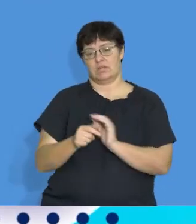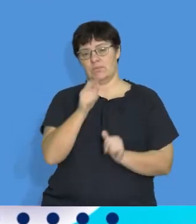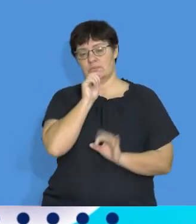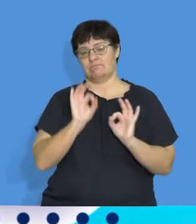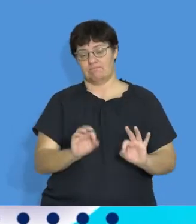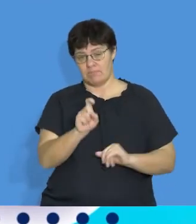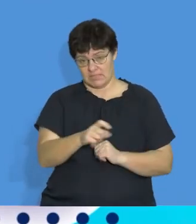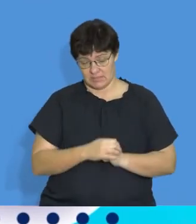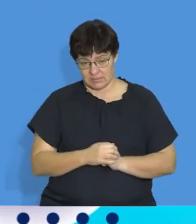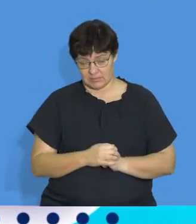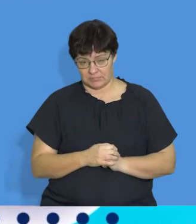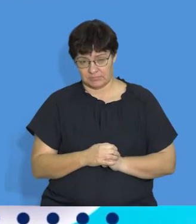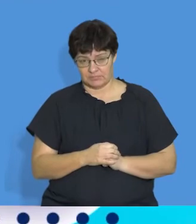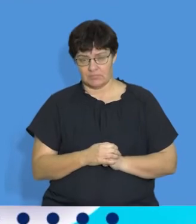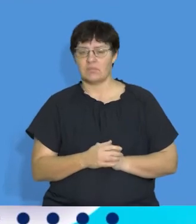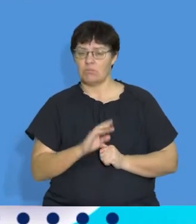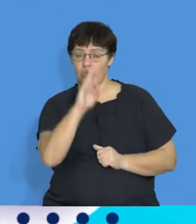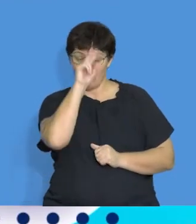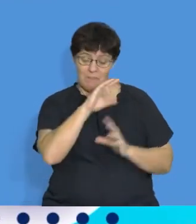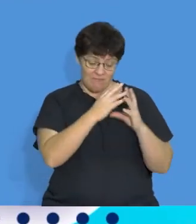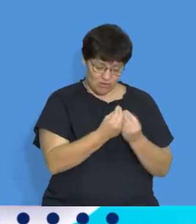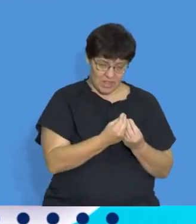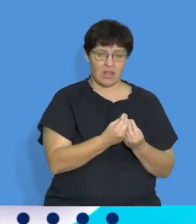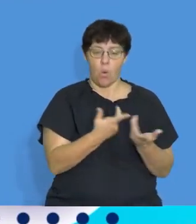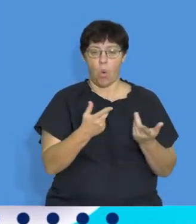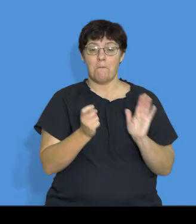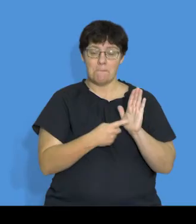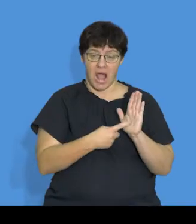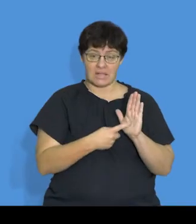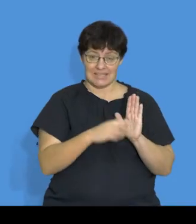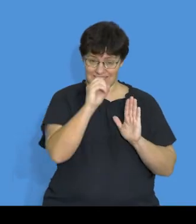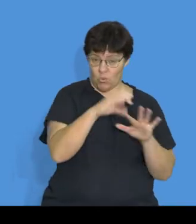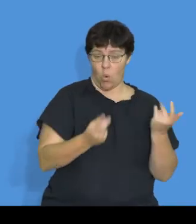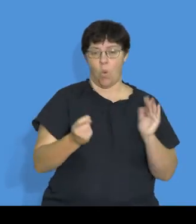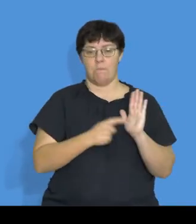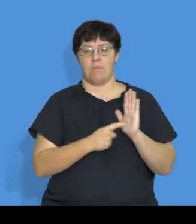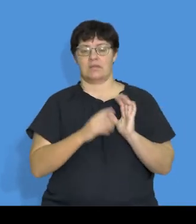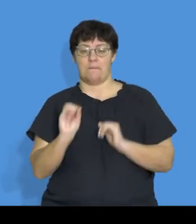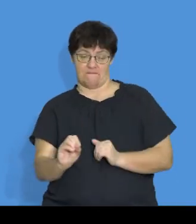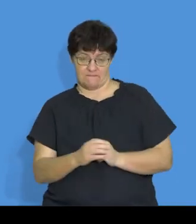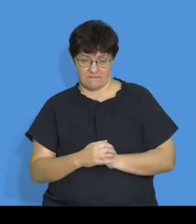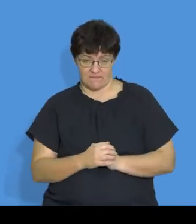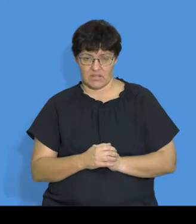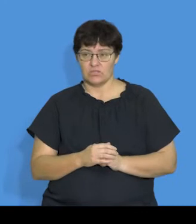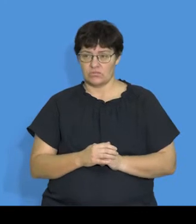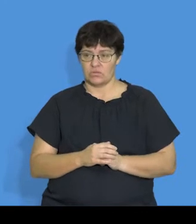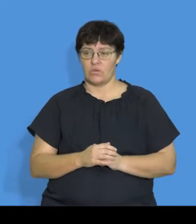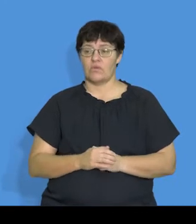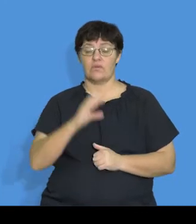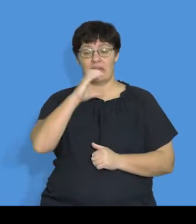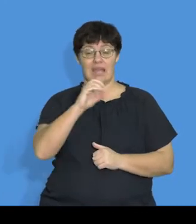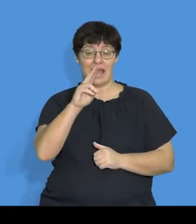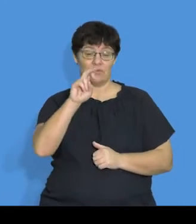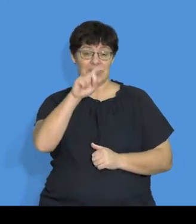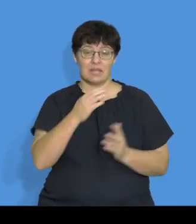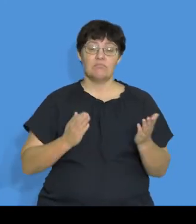with remembering, which is all or nothing. Right, so what does the Ohm's law say? It states that the current passing through, you know, a